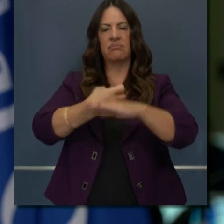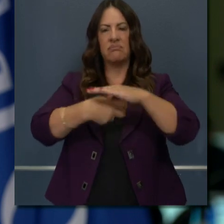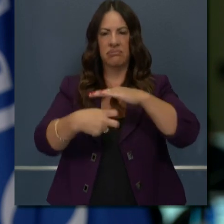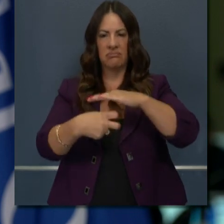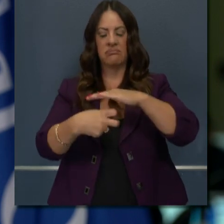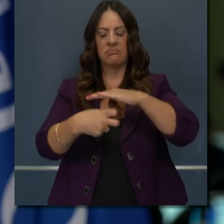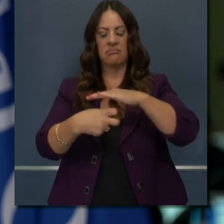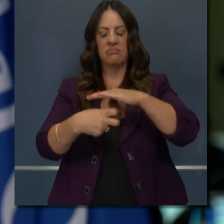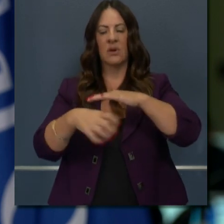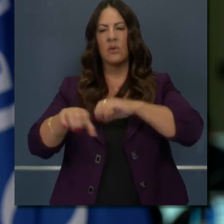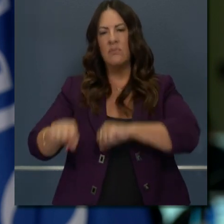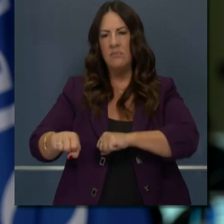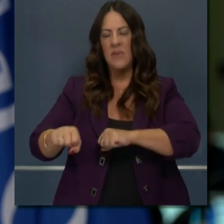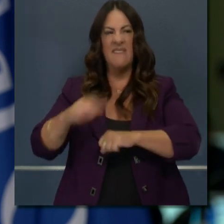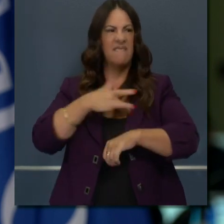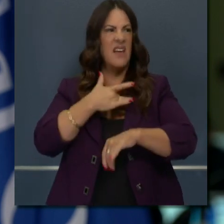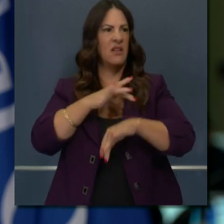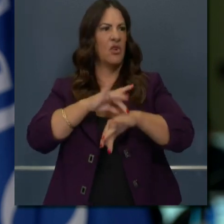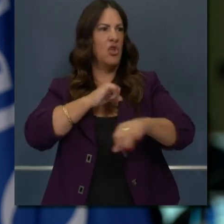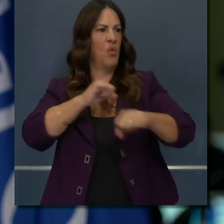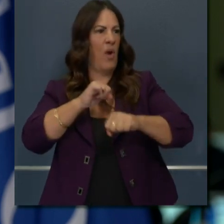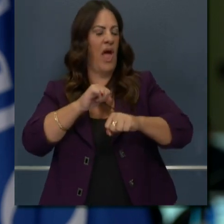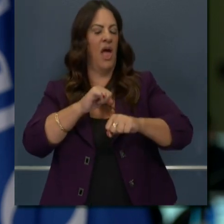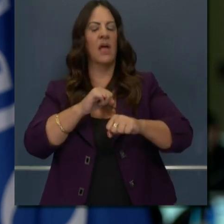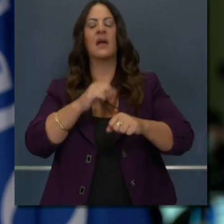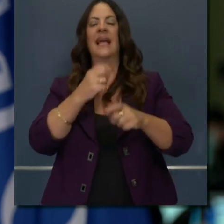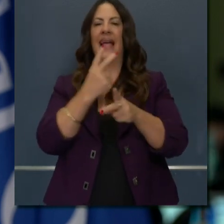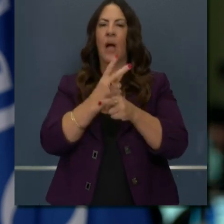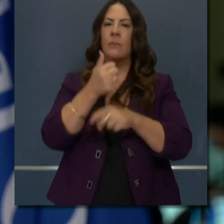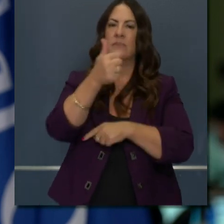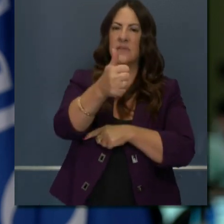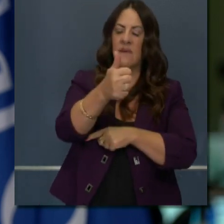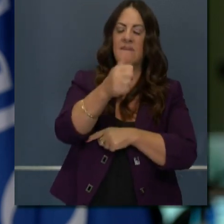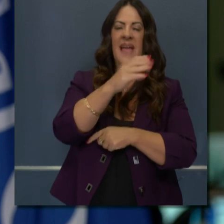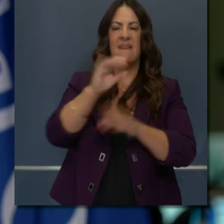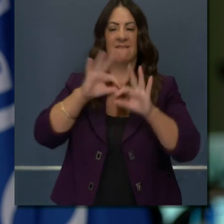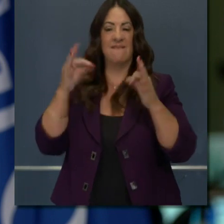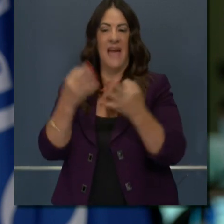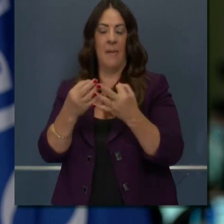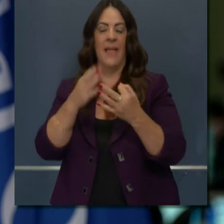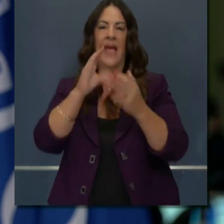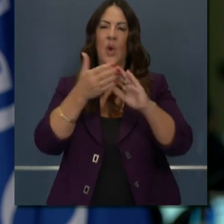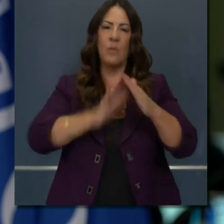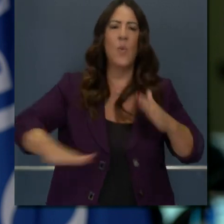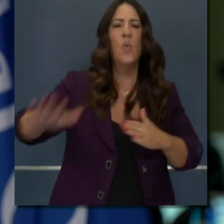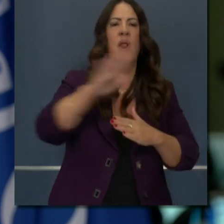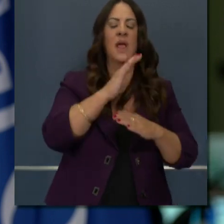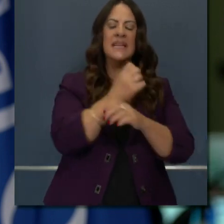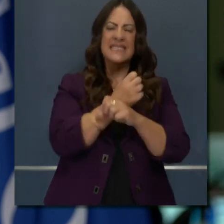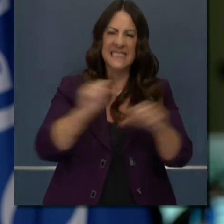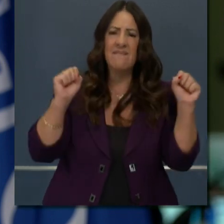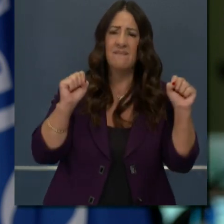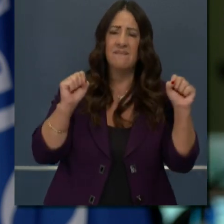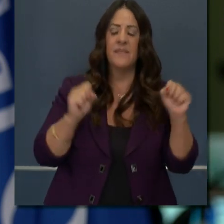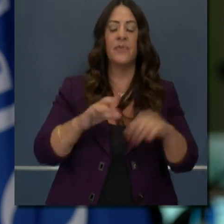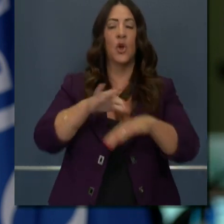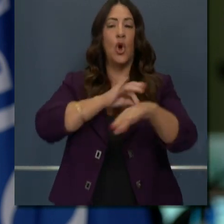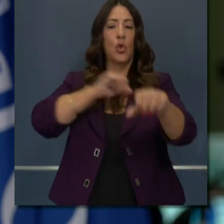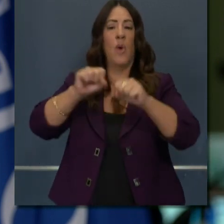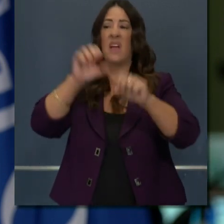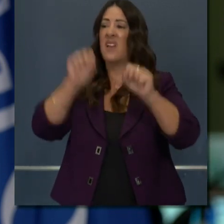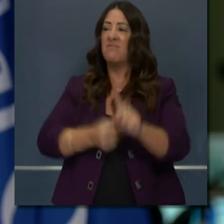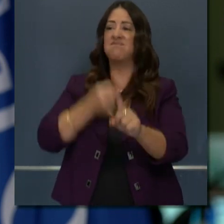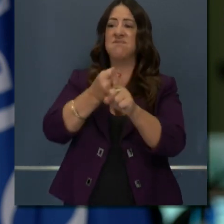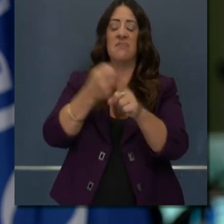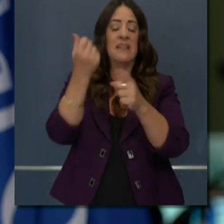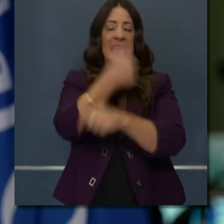you feel the ground shaking, and it will help to keep you, your family members, and your communities safe. Earthquakes can happen at any